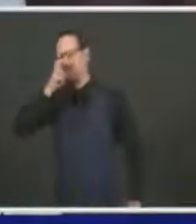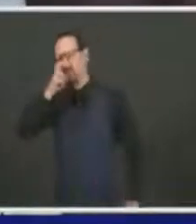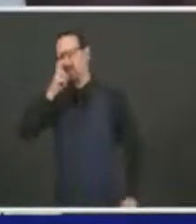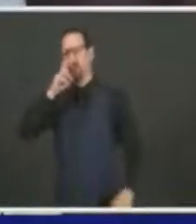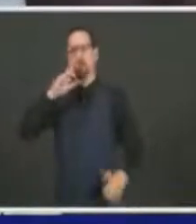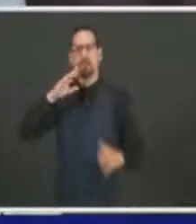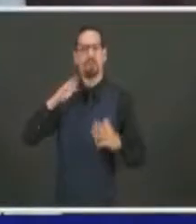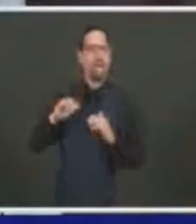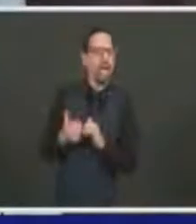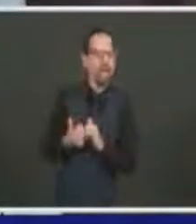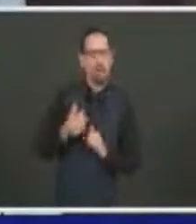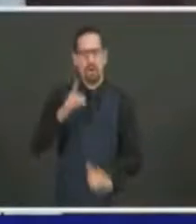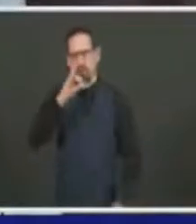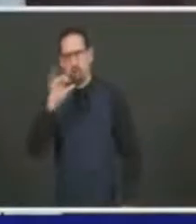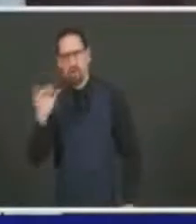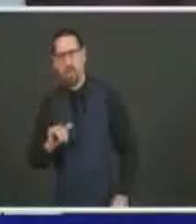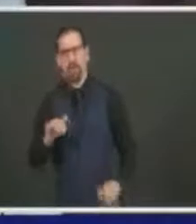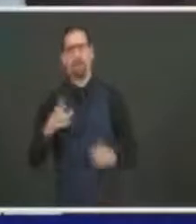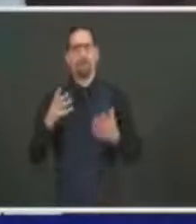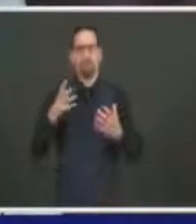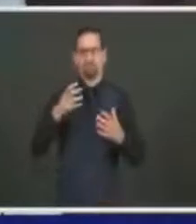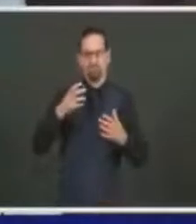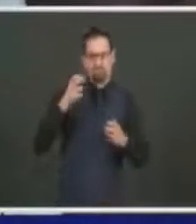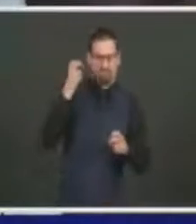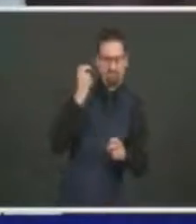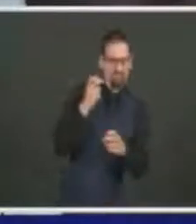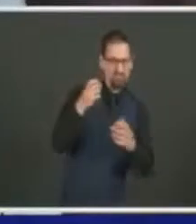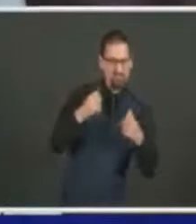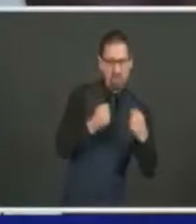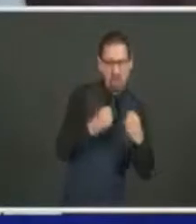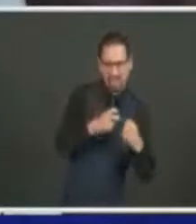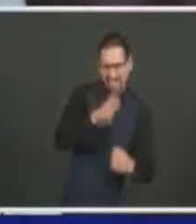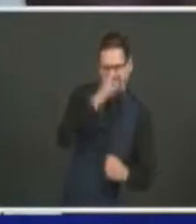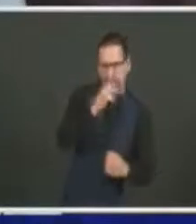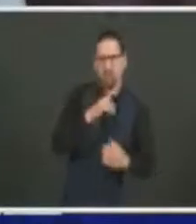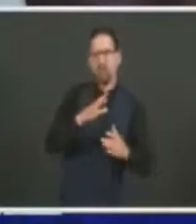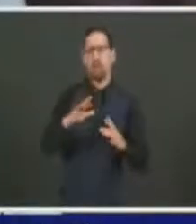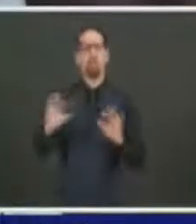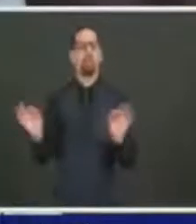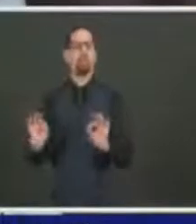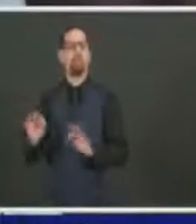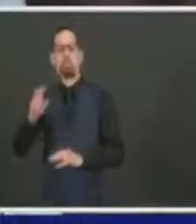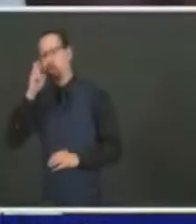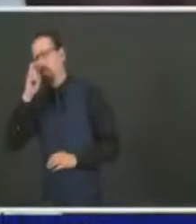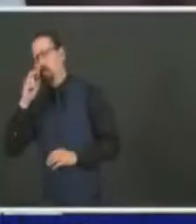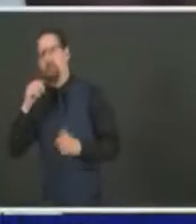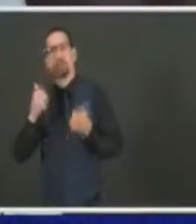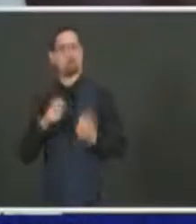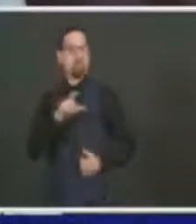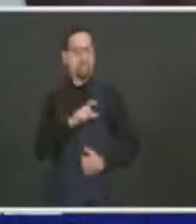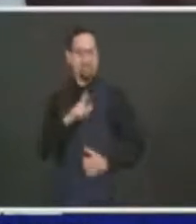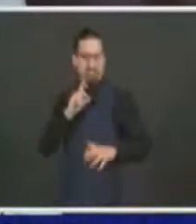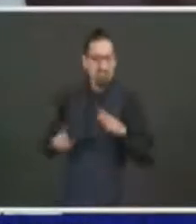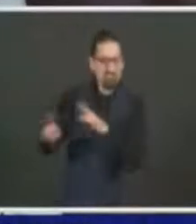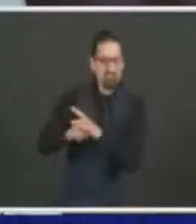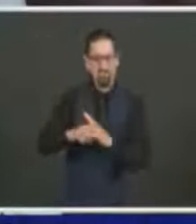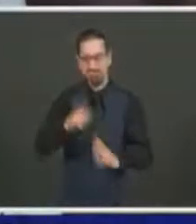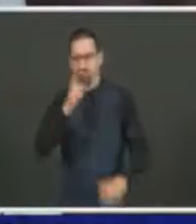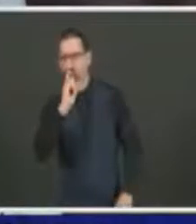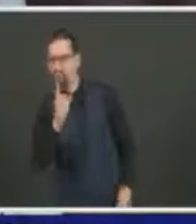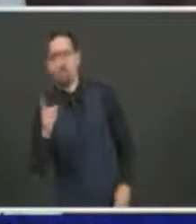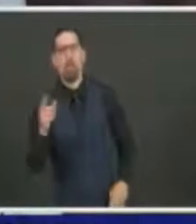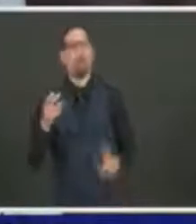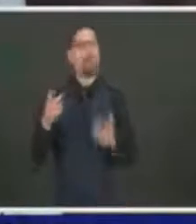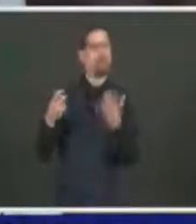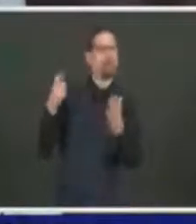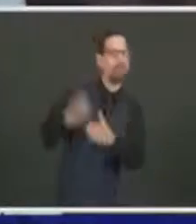enforcement, exactly as you said. As I've said so many times, we're not heavy-handed. We want to give you a hand. I think it's time